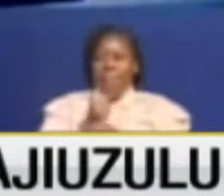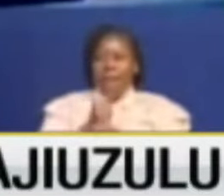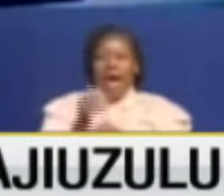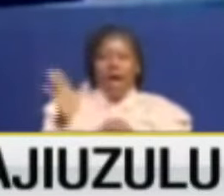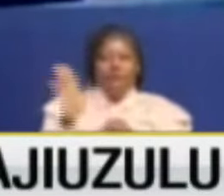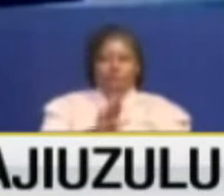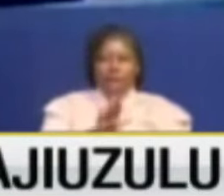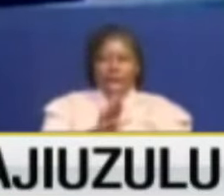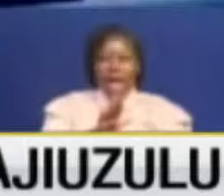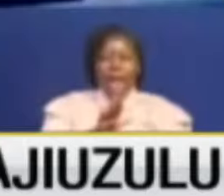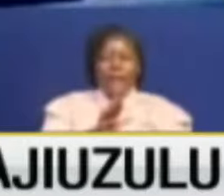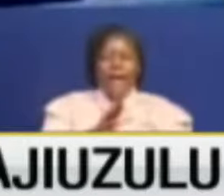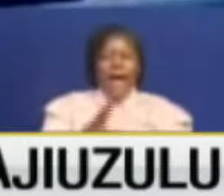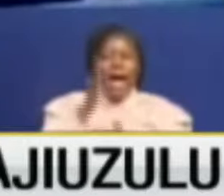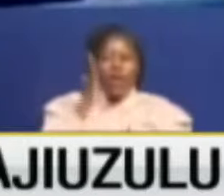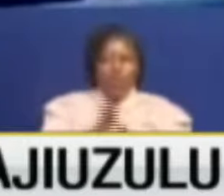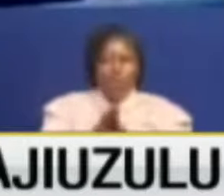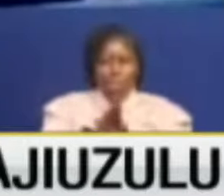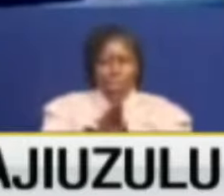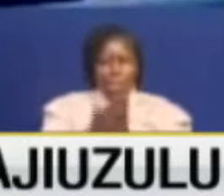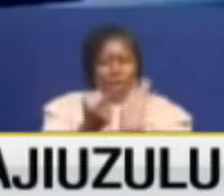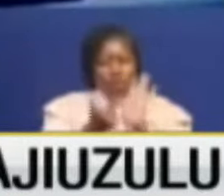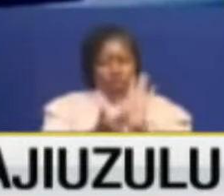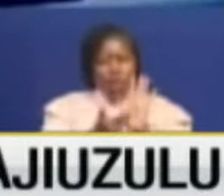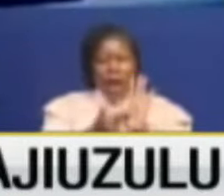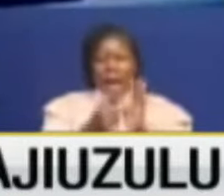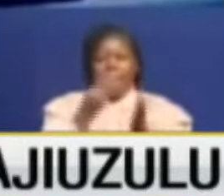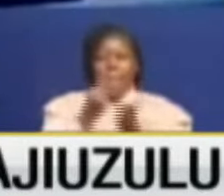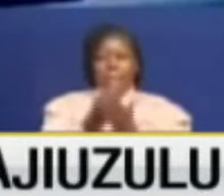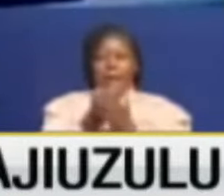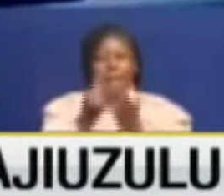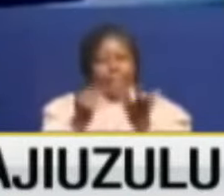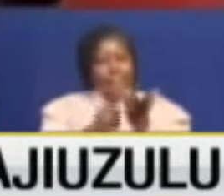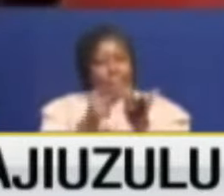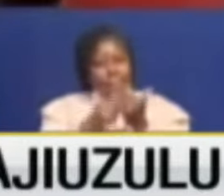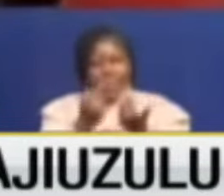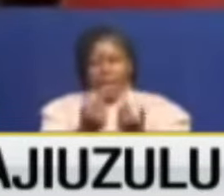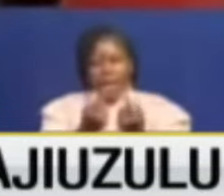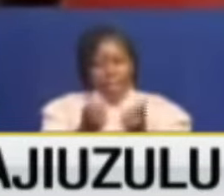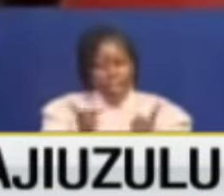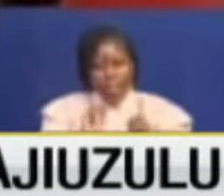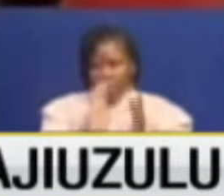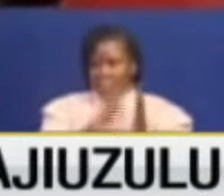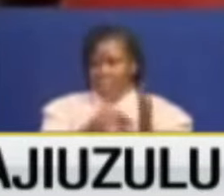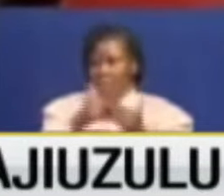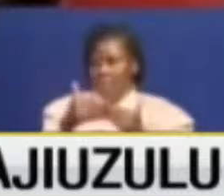and candid disclosure of how much money was collected across all these platforms.